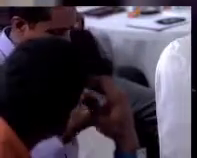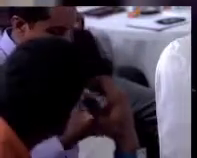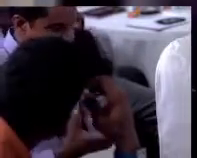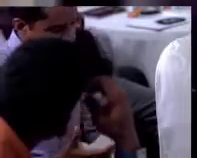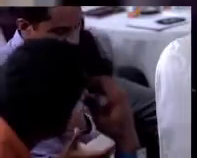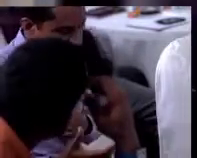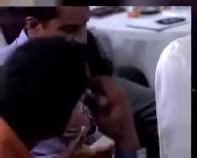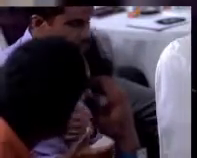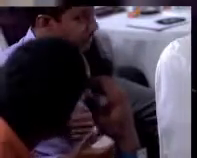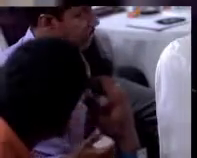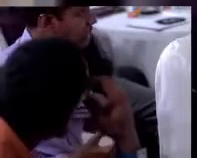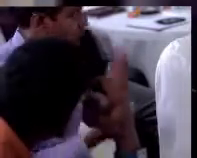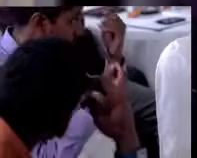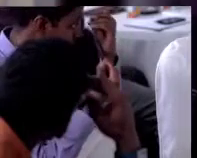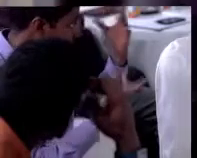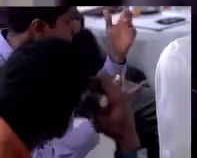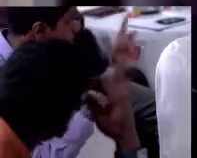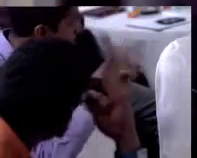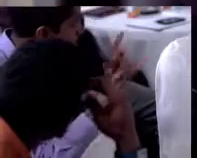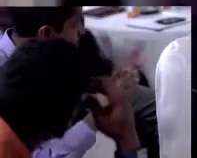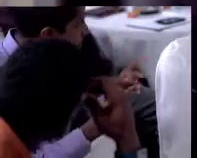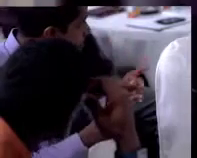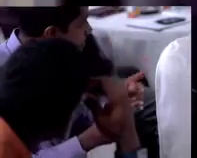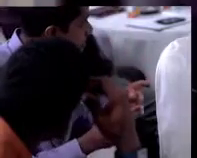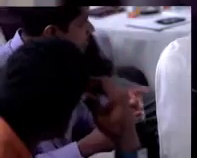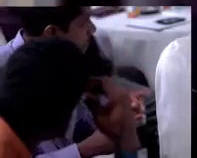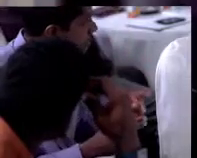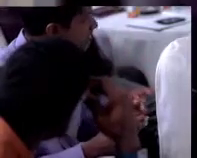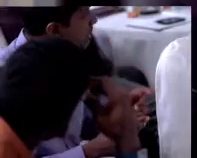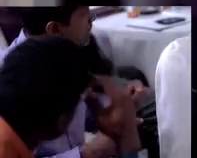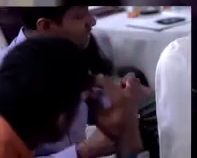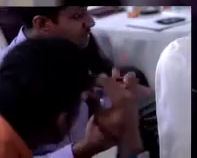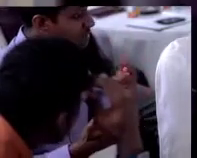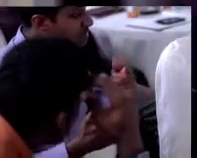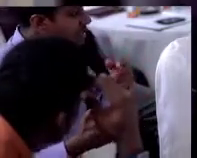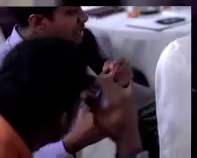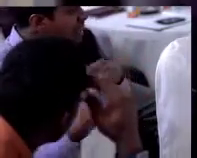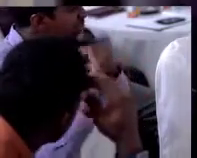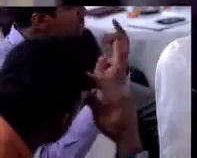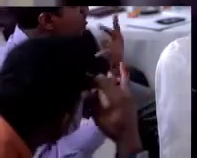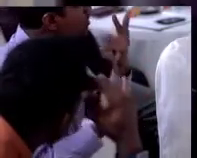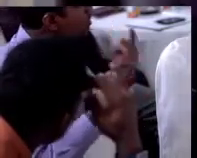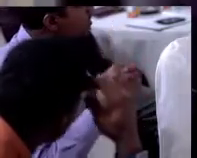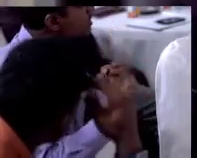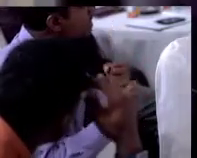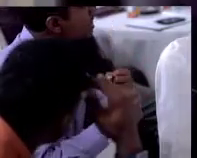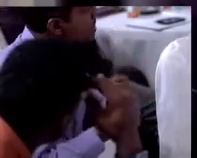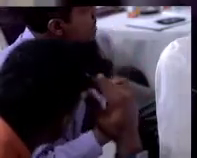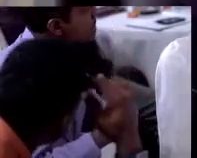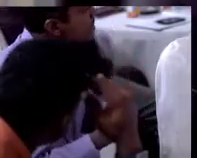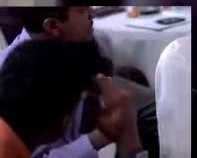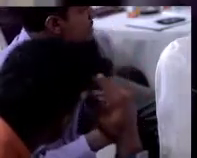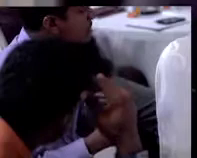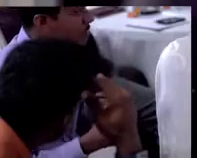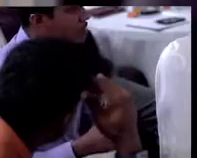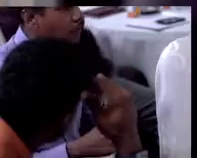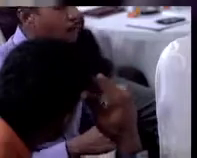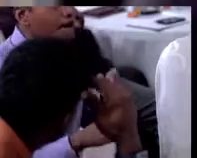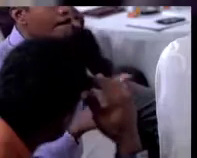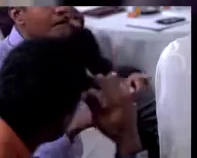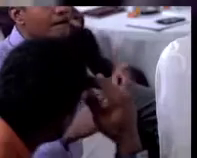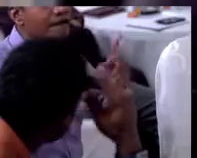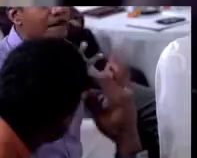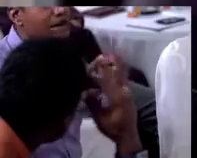I had been constantly not believing myself, and I would admit to people that only in the last 2 or 3 years, and people say, you have to be talking craziness, because you would have been